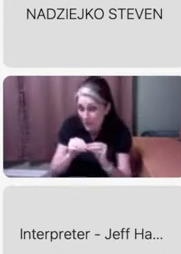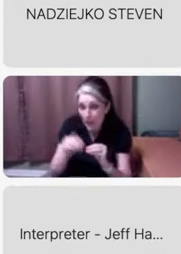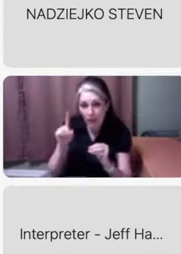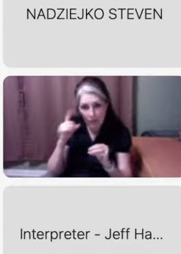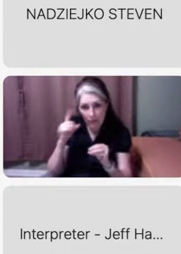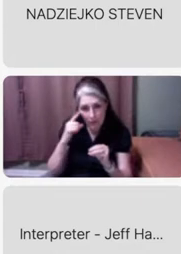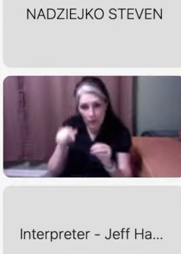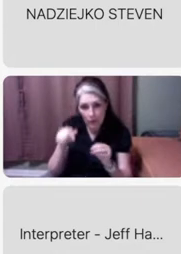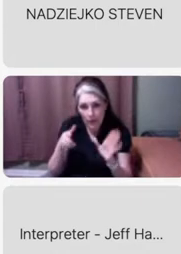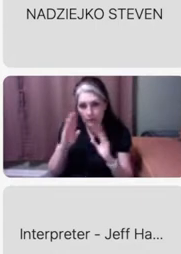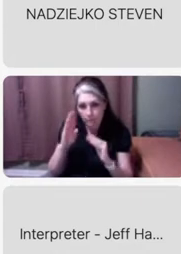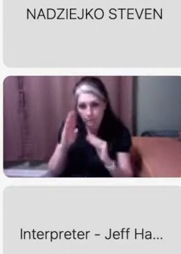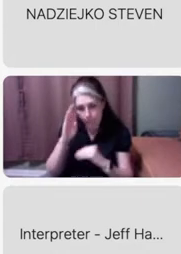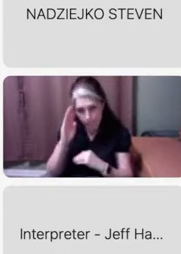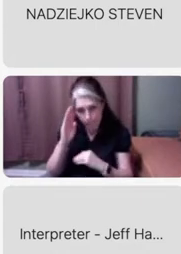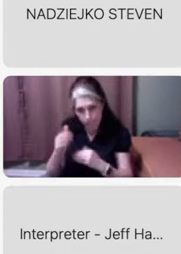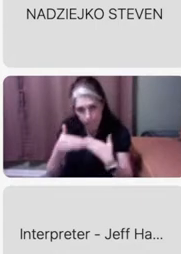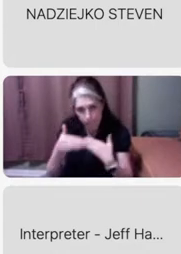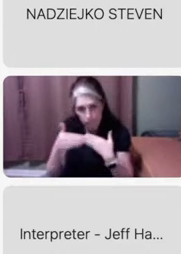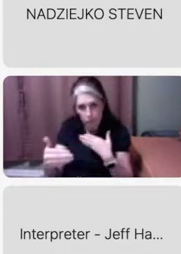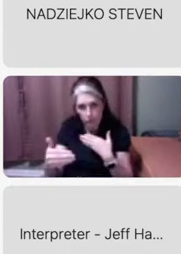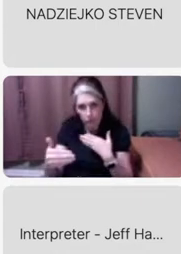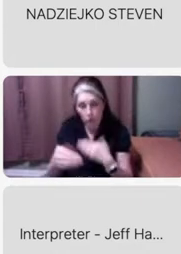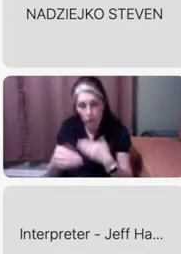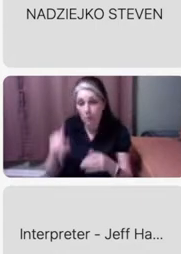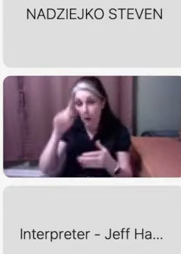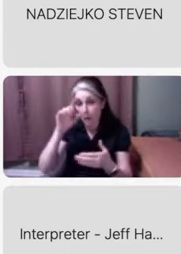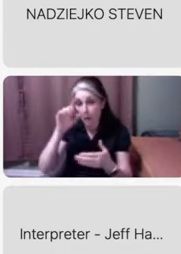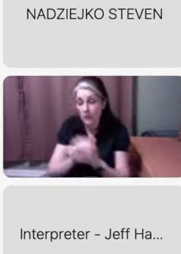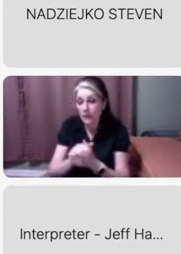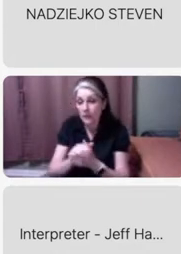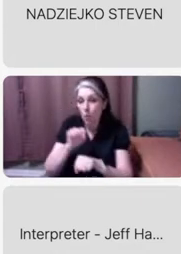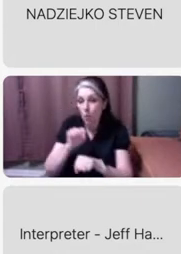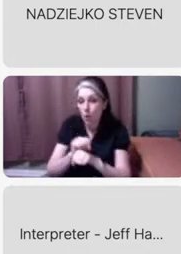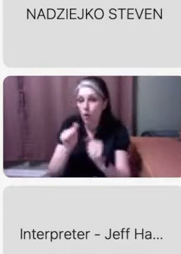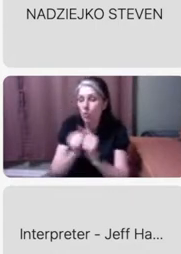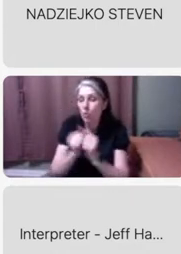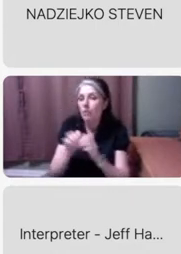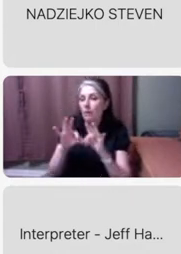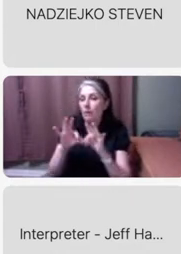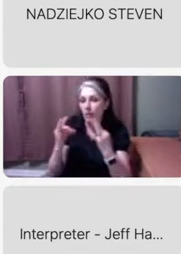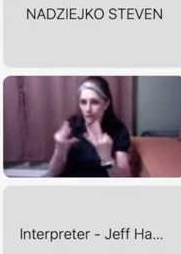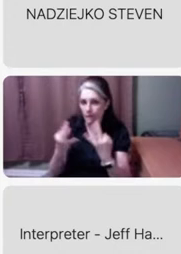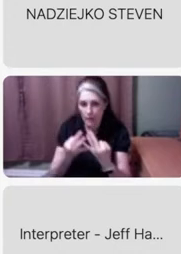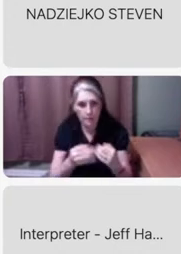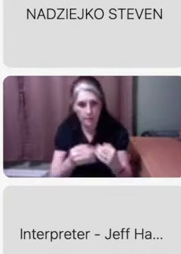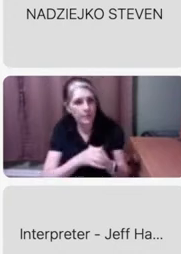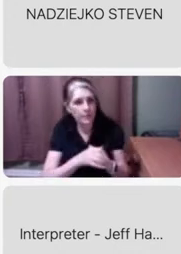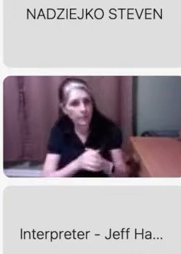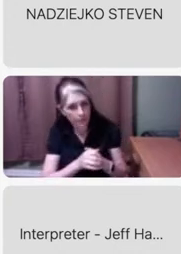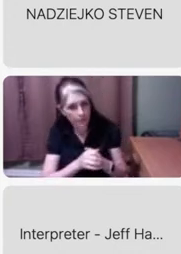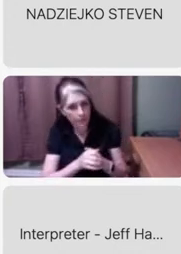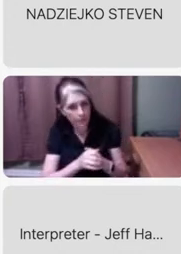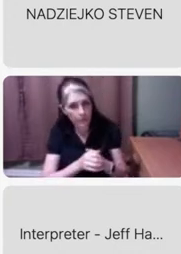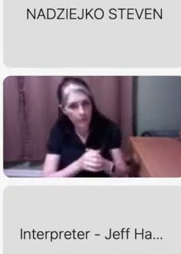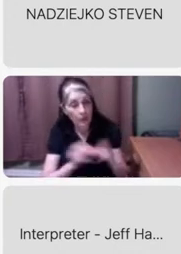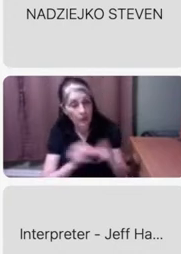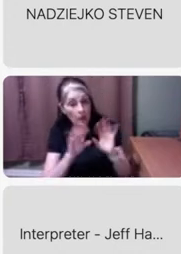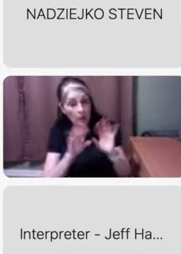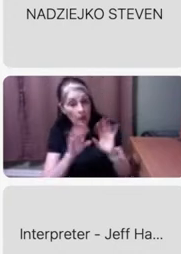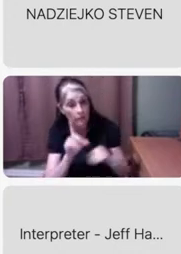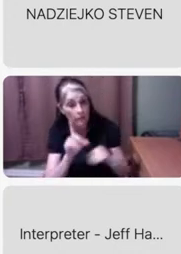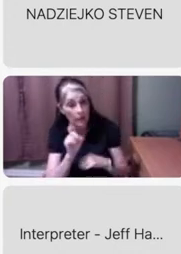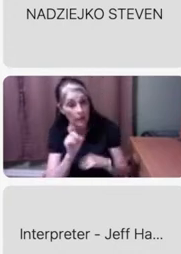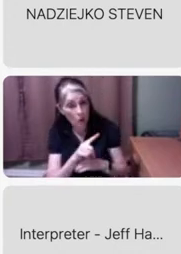and then but certainly believe we should work with the family wasn't uh just a quick clarifying question wasn't